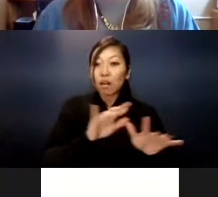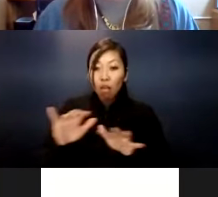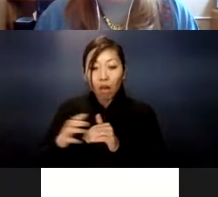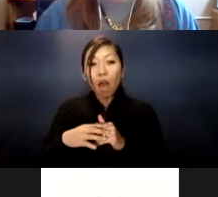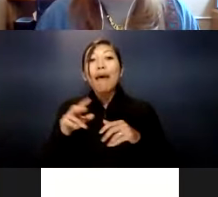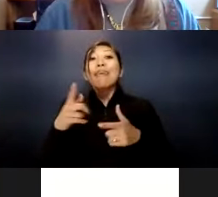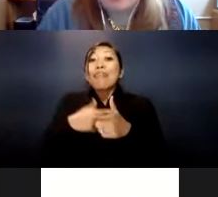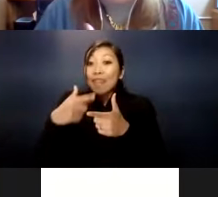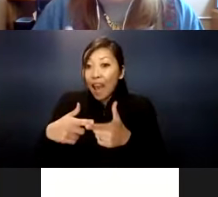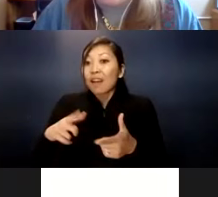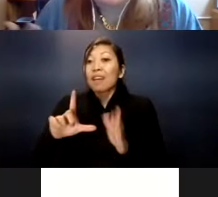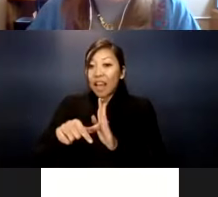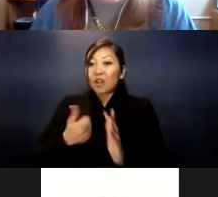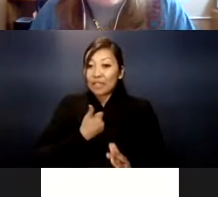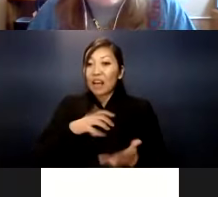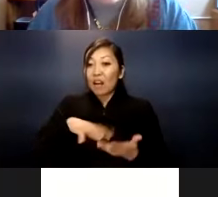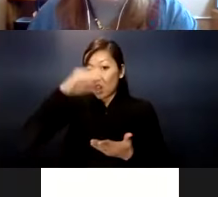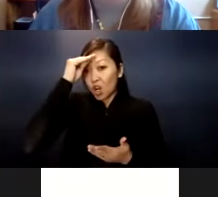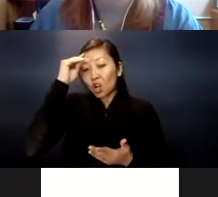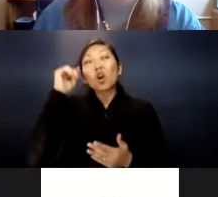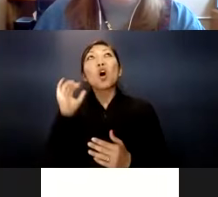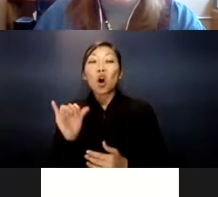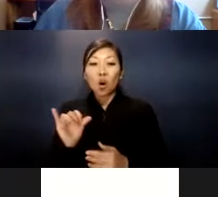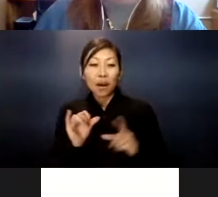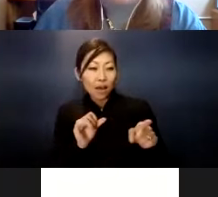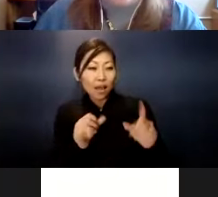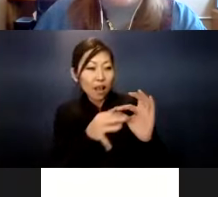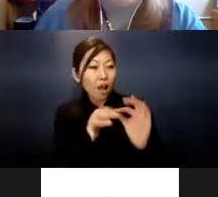into healthy, unhealthy, or abusive.